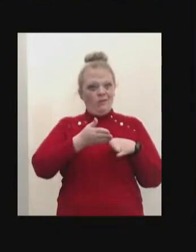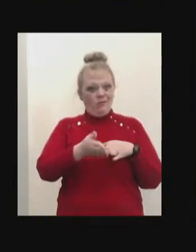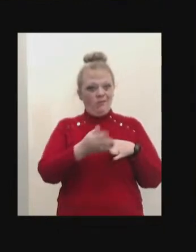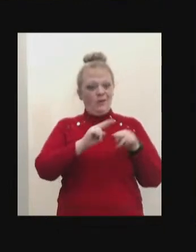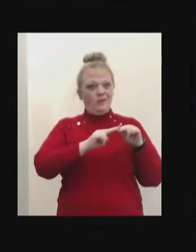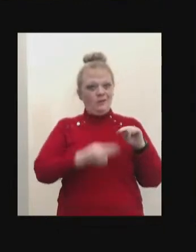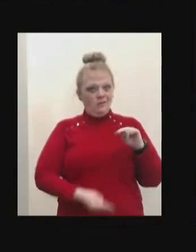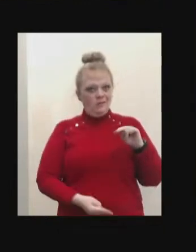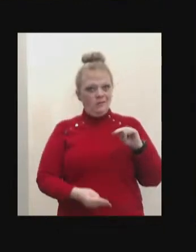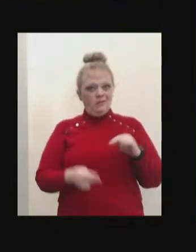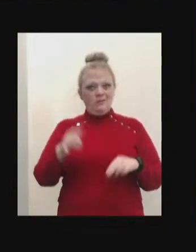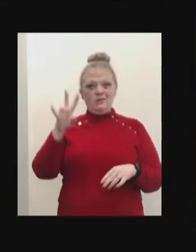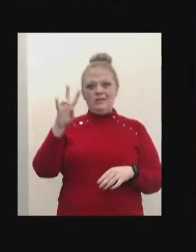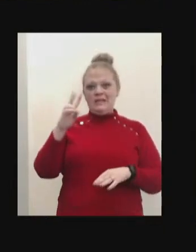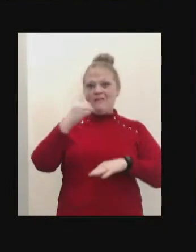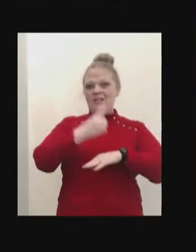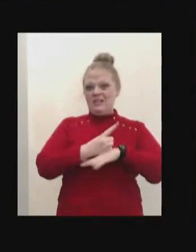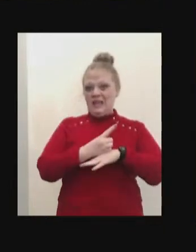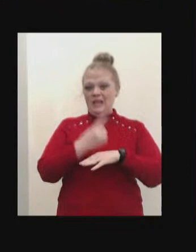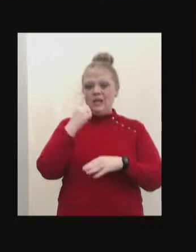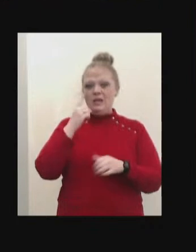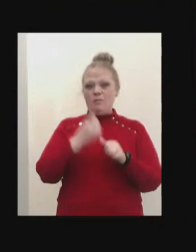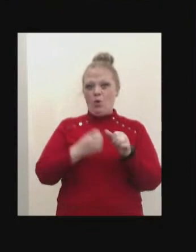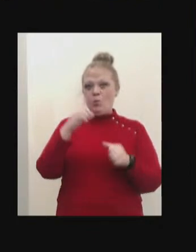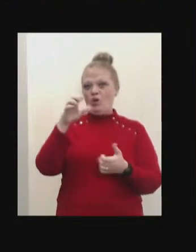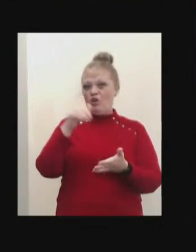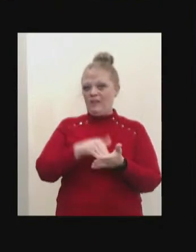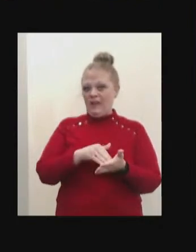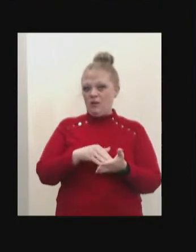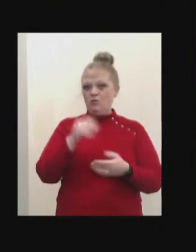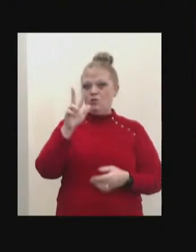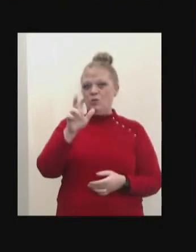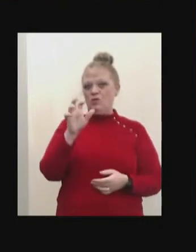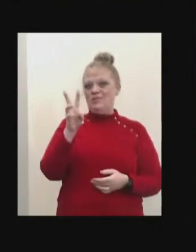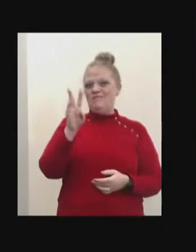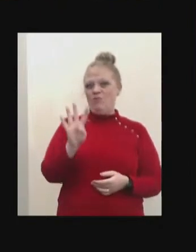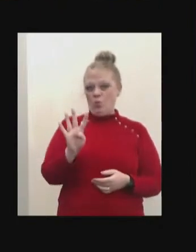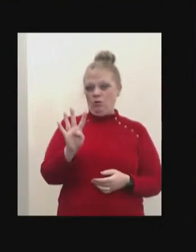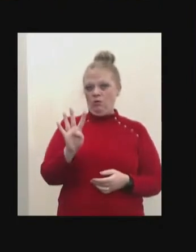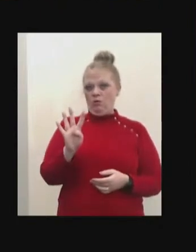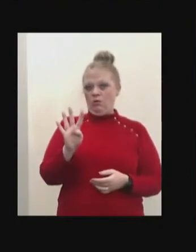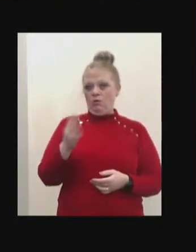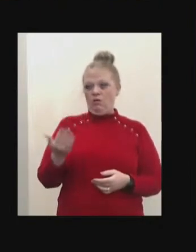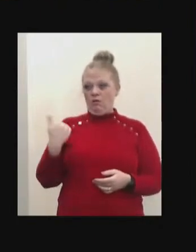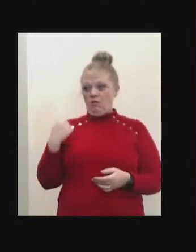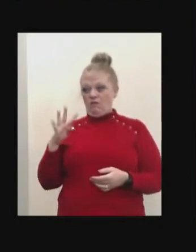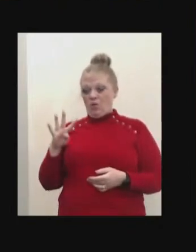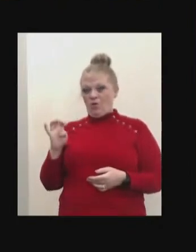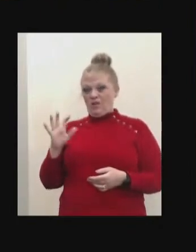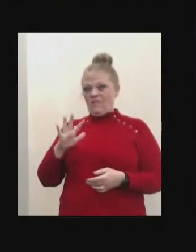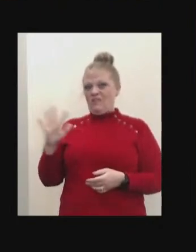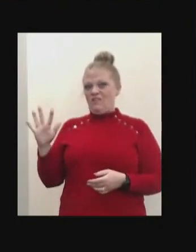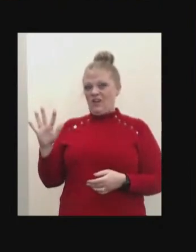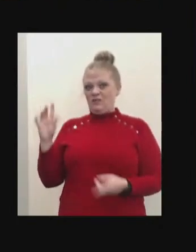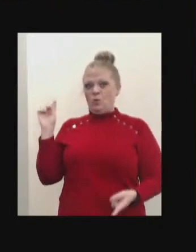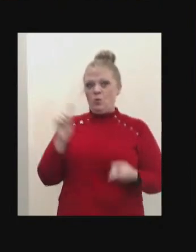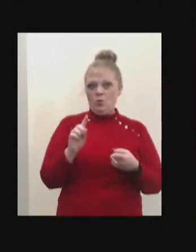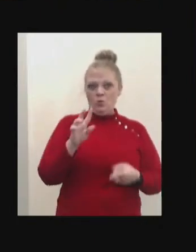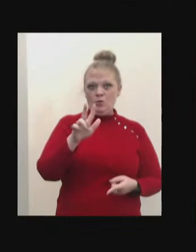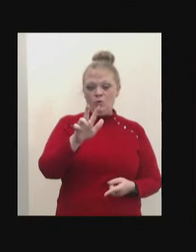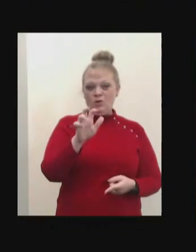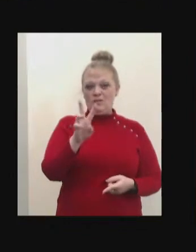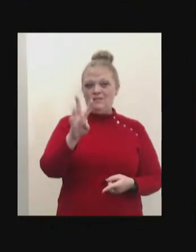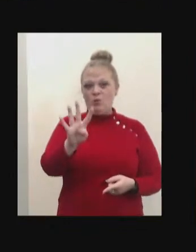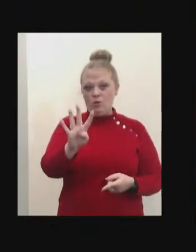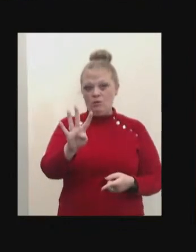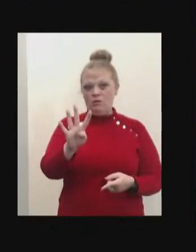rate per 100,000 as of that date, Saturday, was 364. It was down from 455 the prior week, and it was